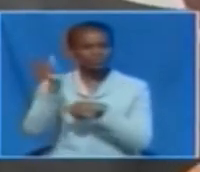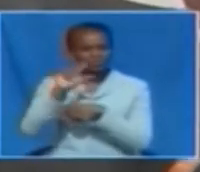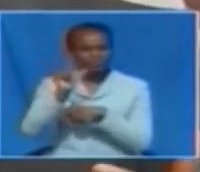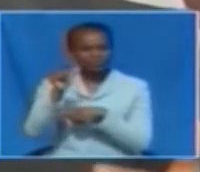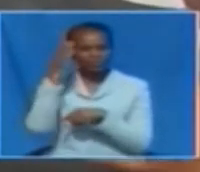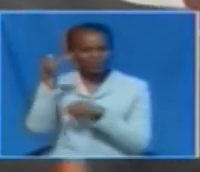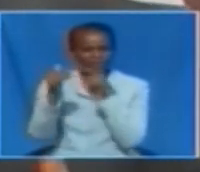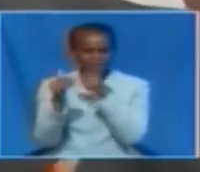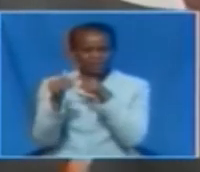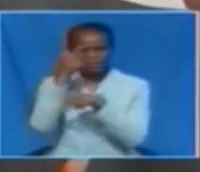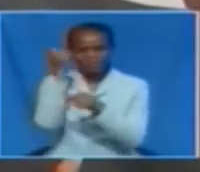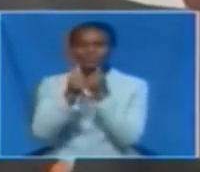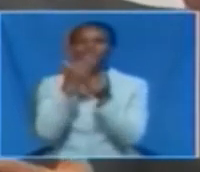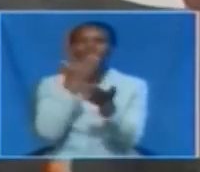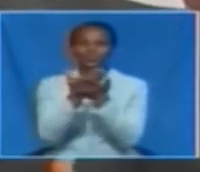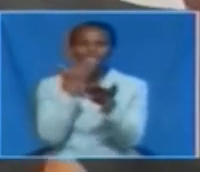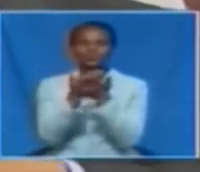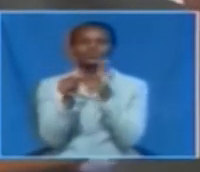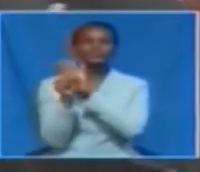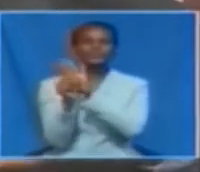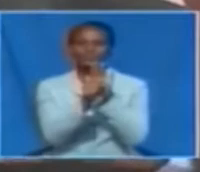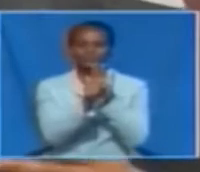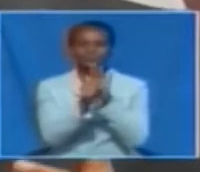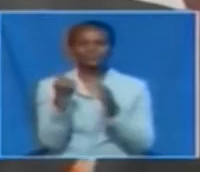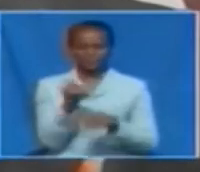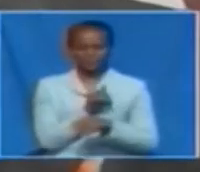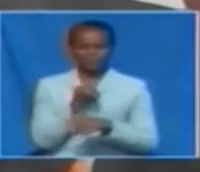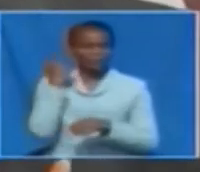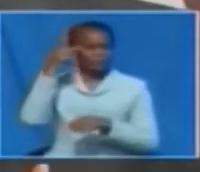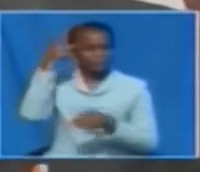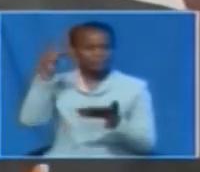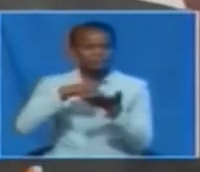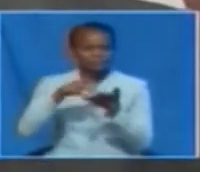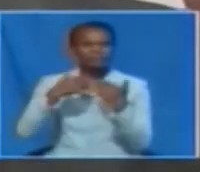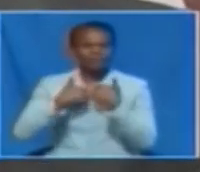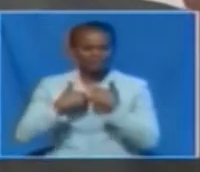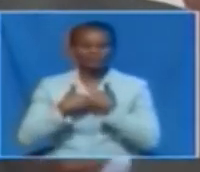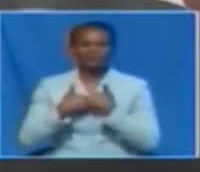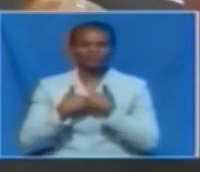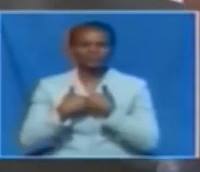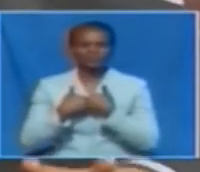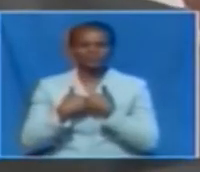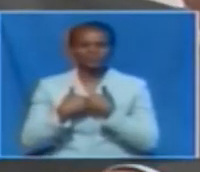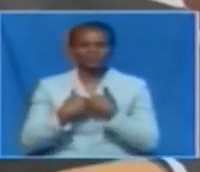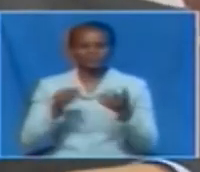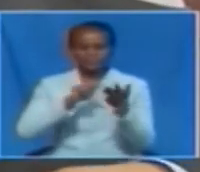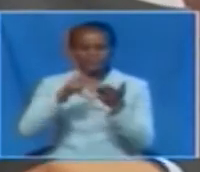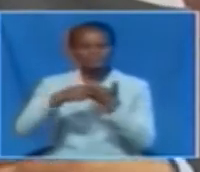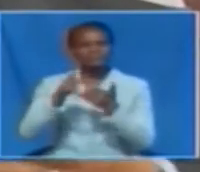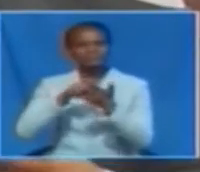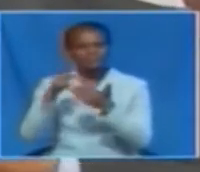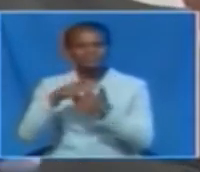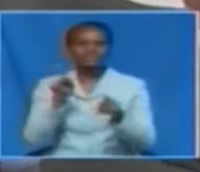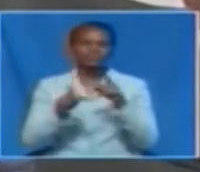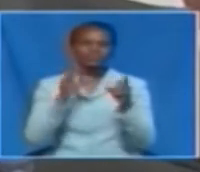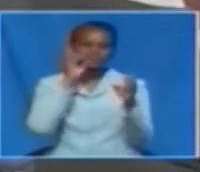concerning MMD. It's a good sign. It shows that this is the only political party that has got events in which people can discuss. The